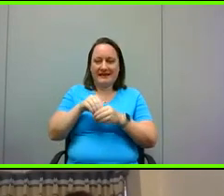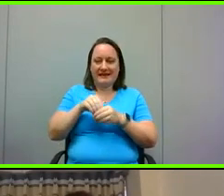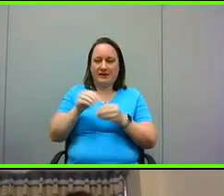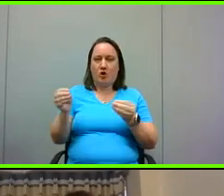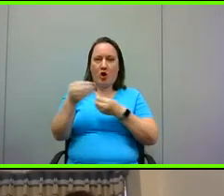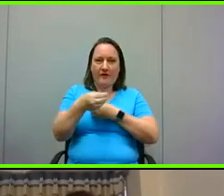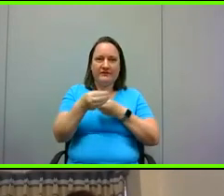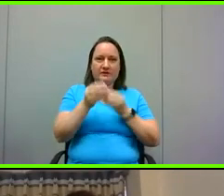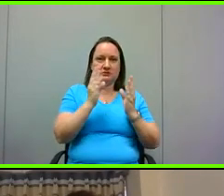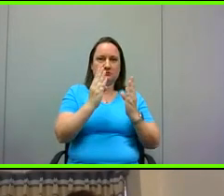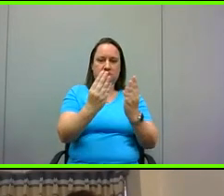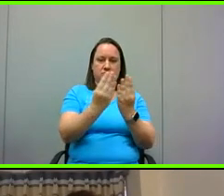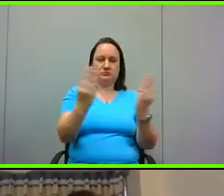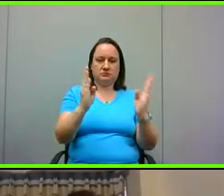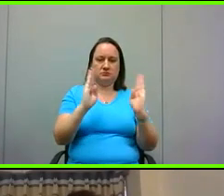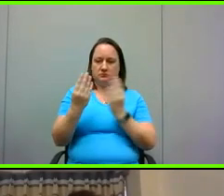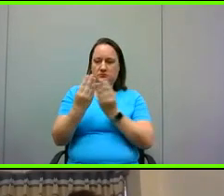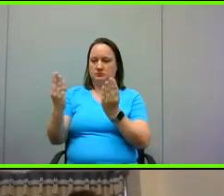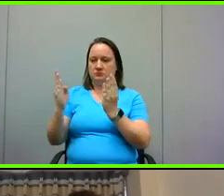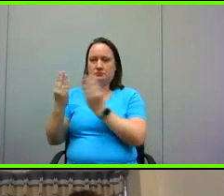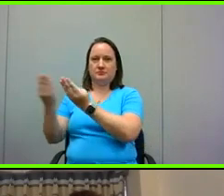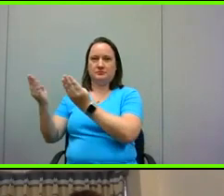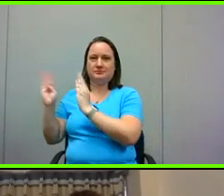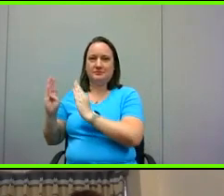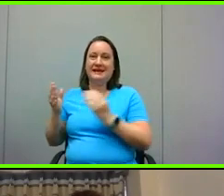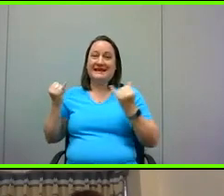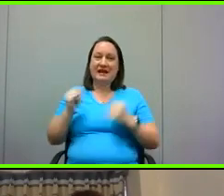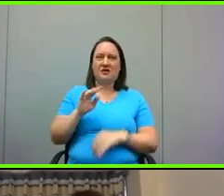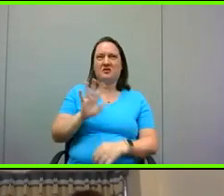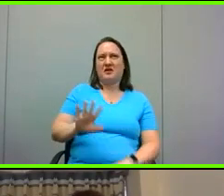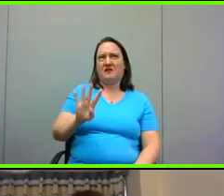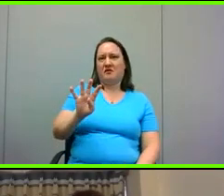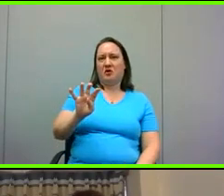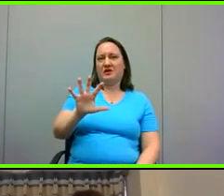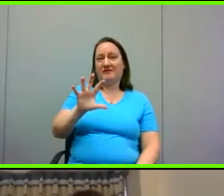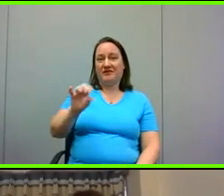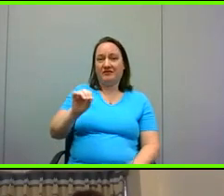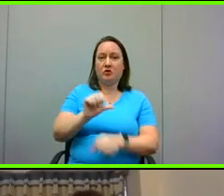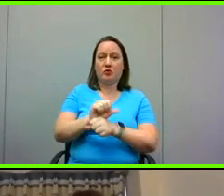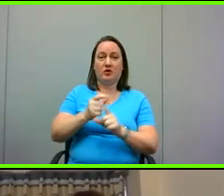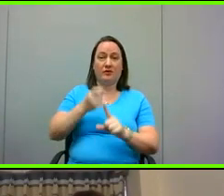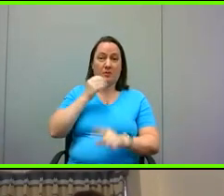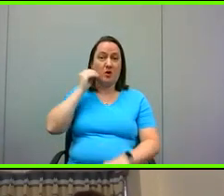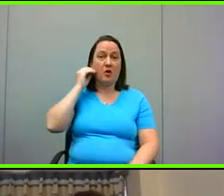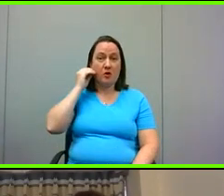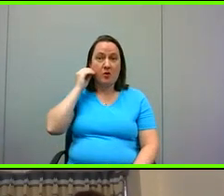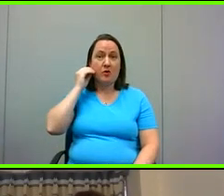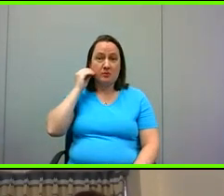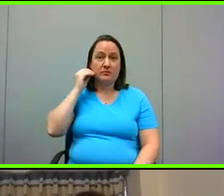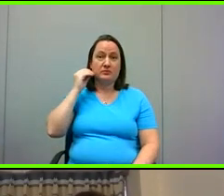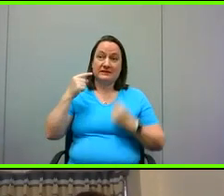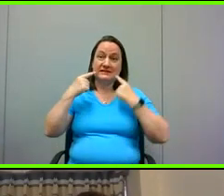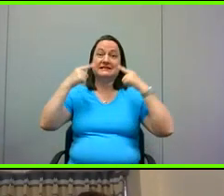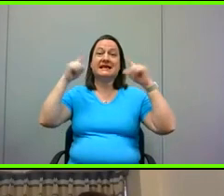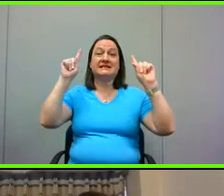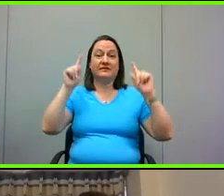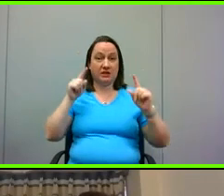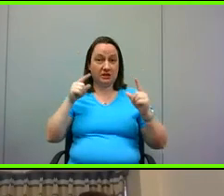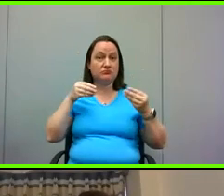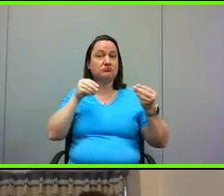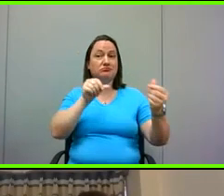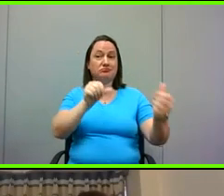probably 450 of them working at home right now. And it's been successful. So